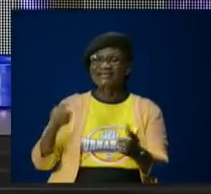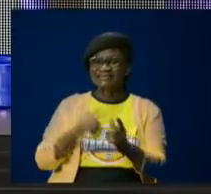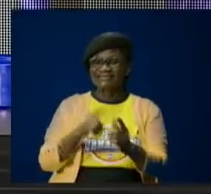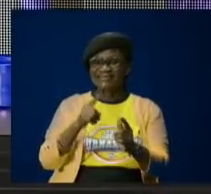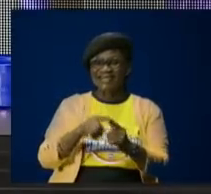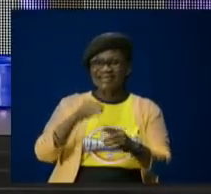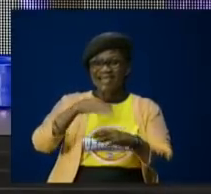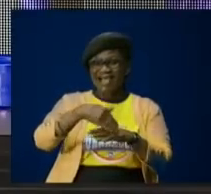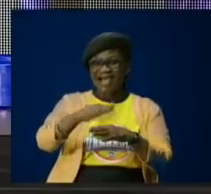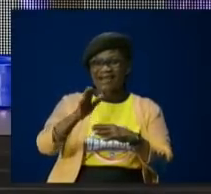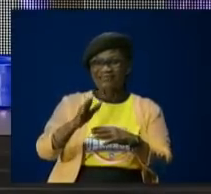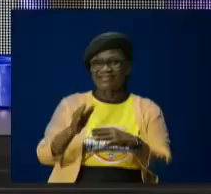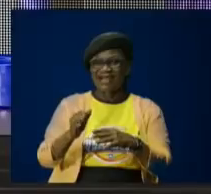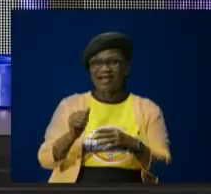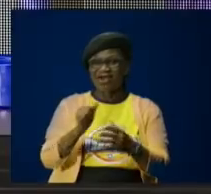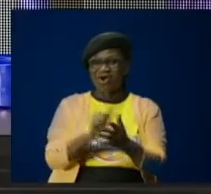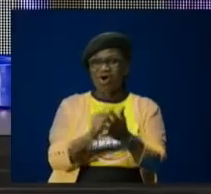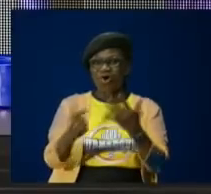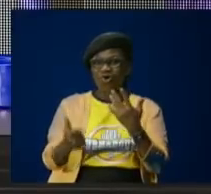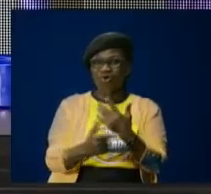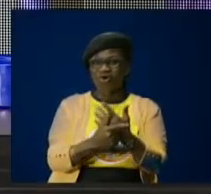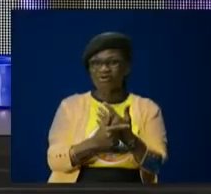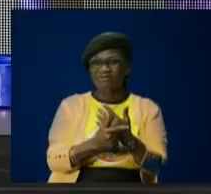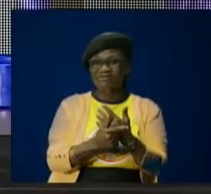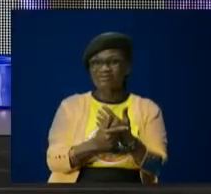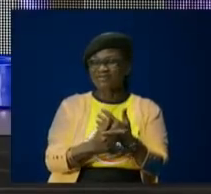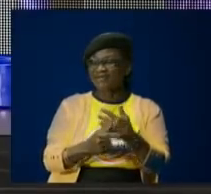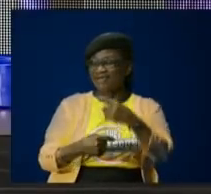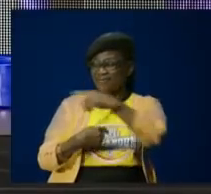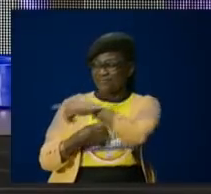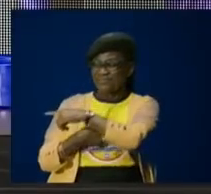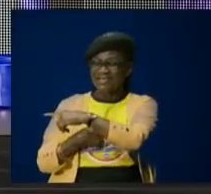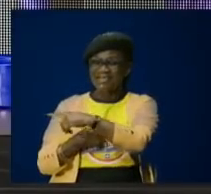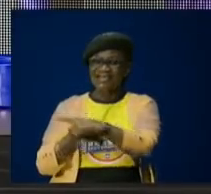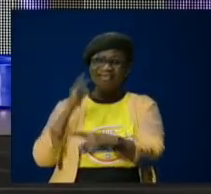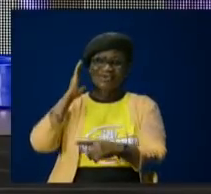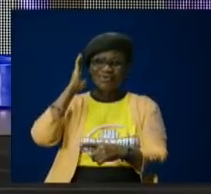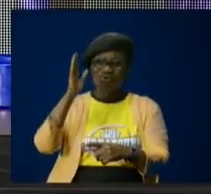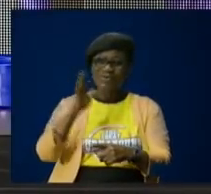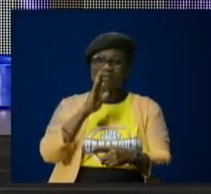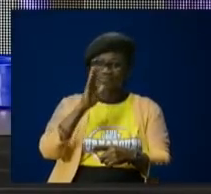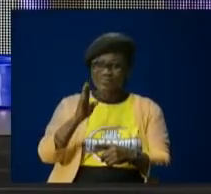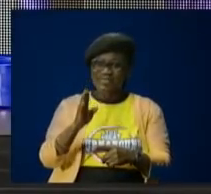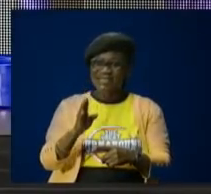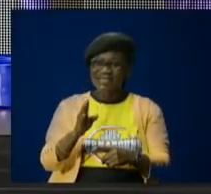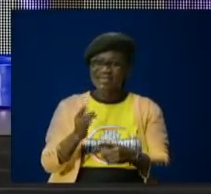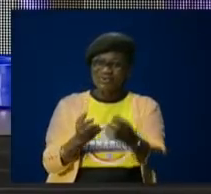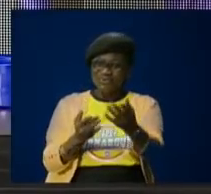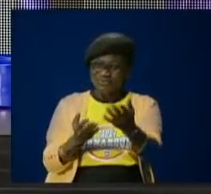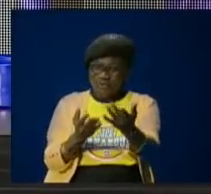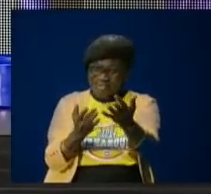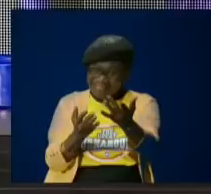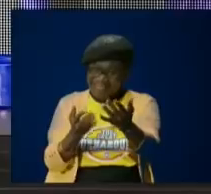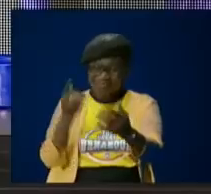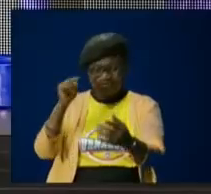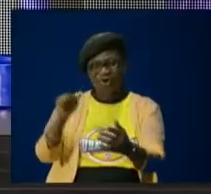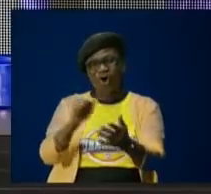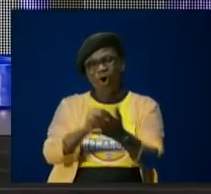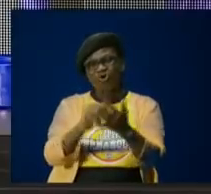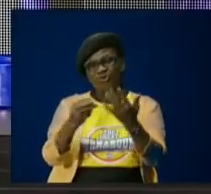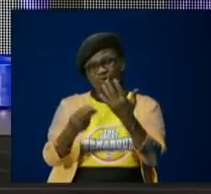after August, I will eagerly be waiting for October when they will come up again